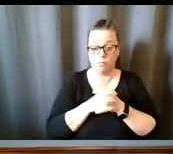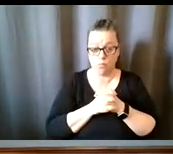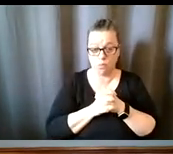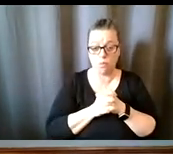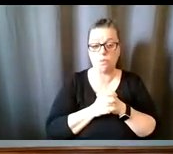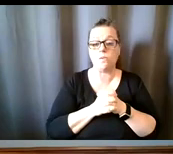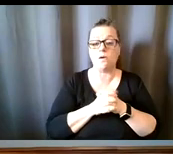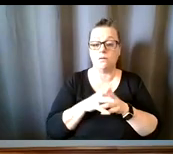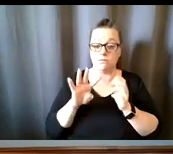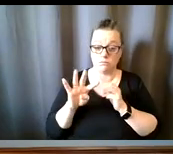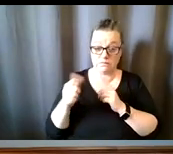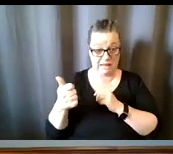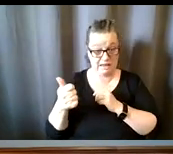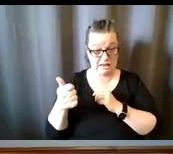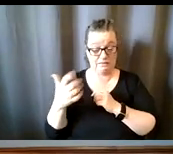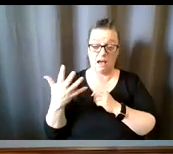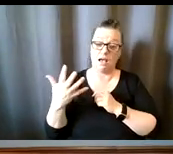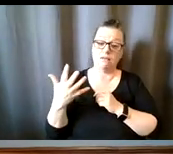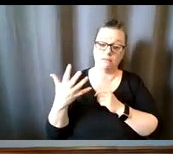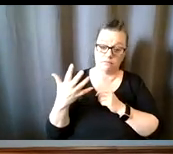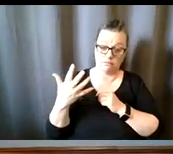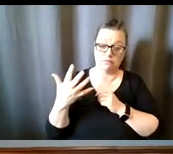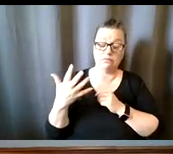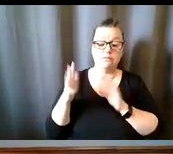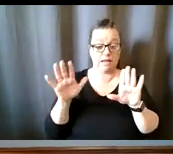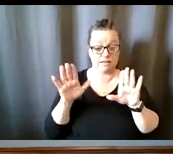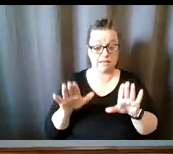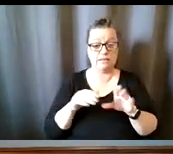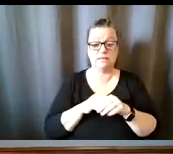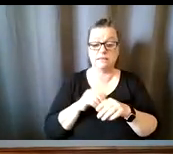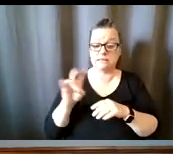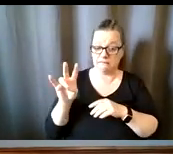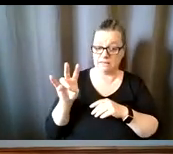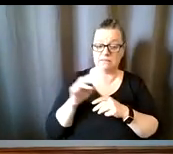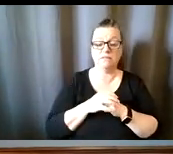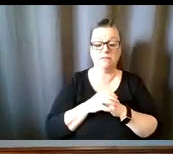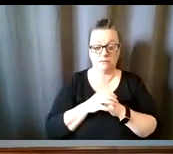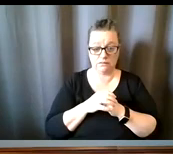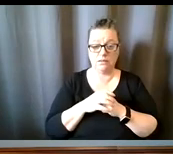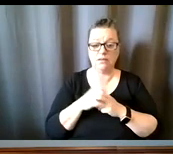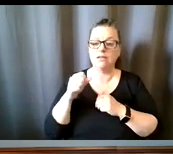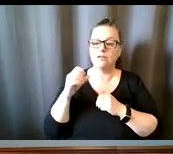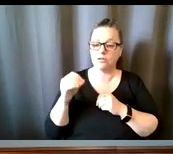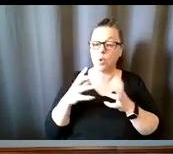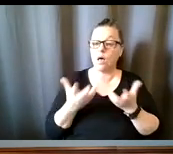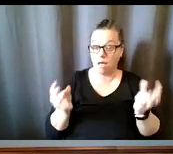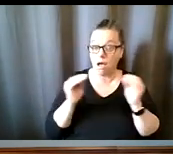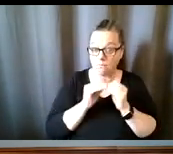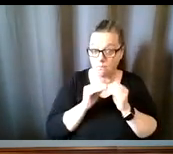And we got a 4, we got 10. Wow, 5. Fantastic. 7, great. So a lot more.